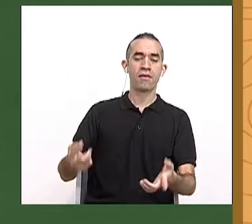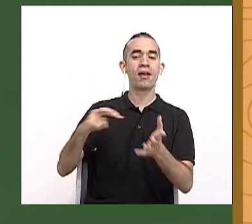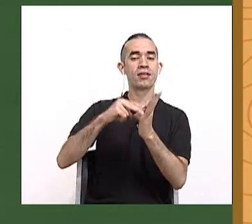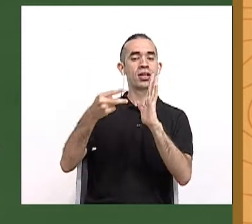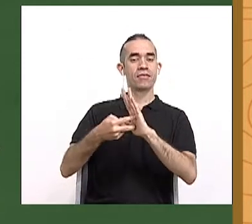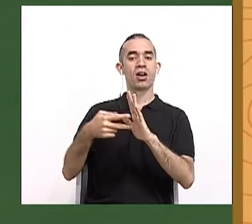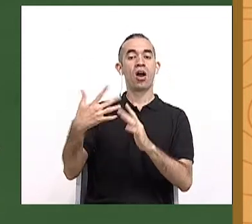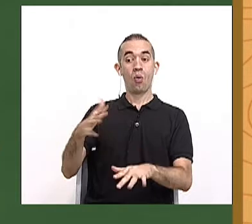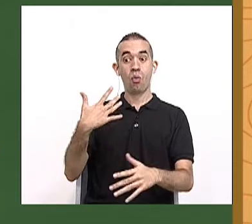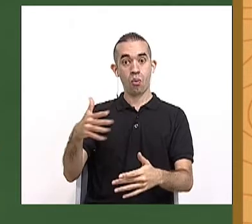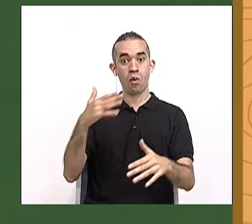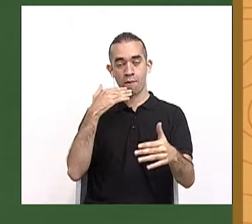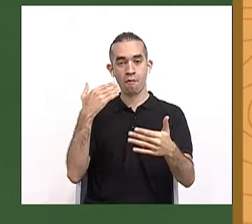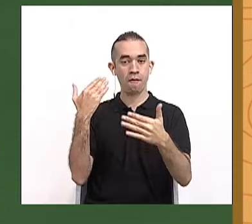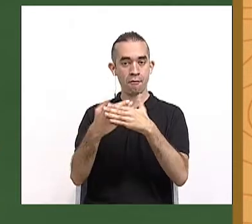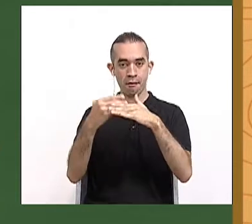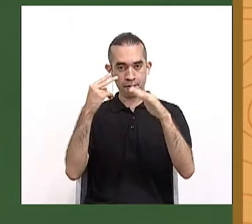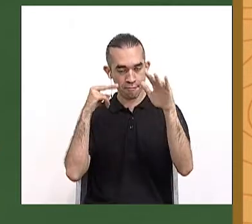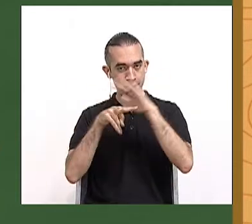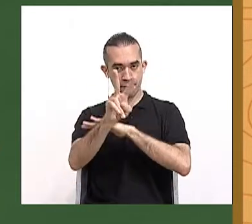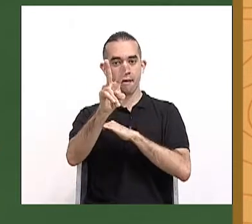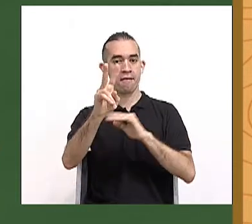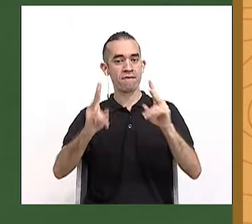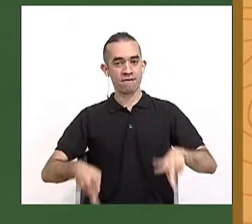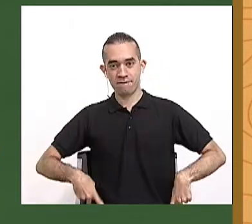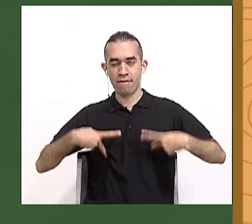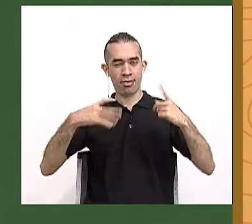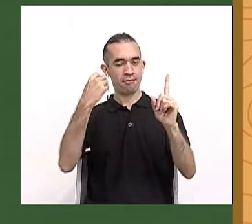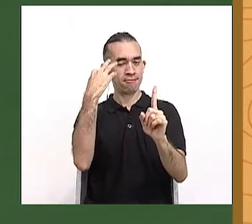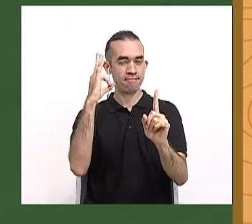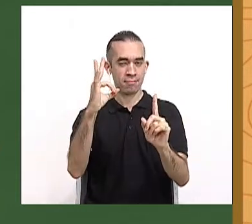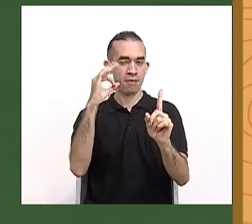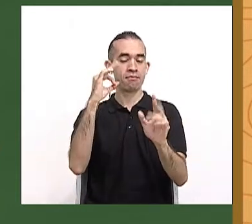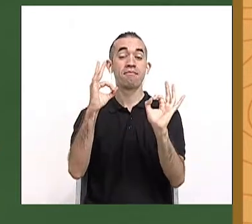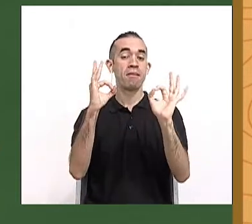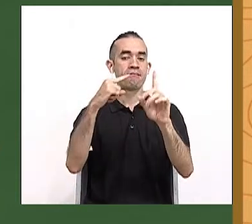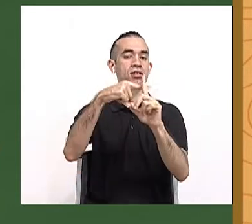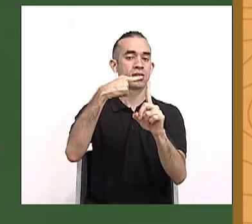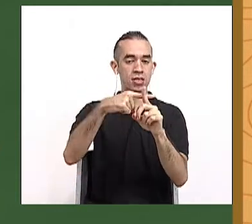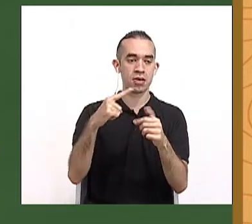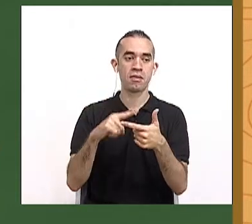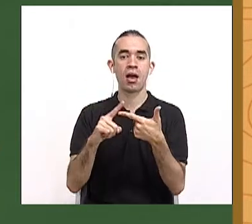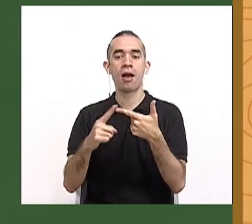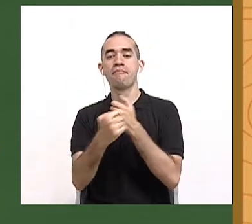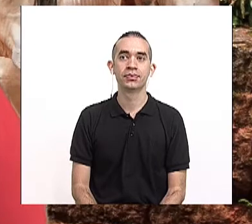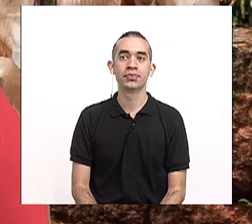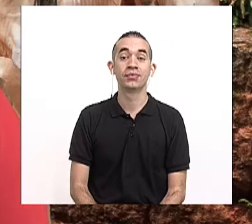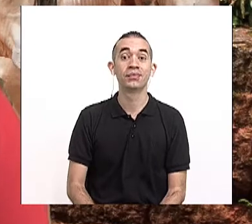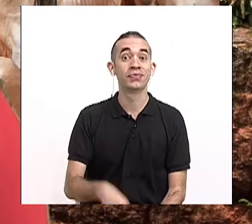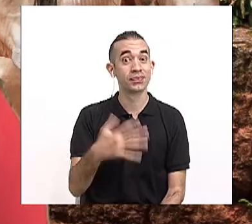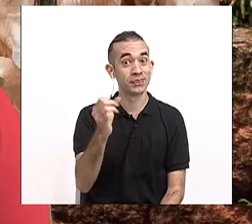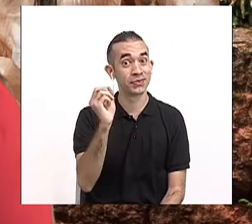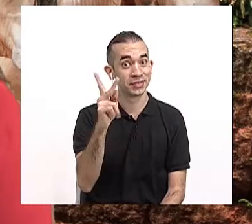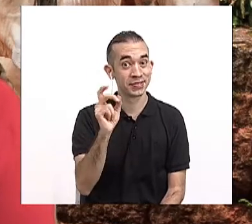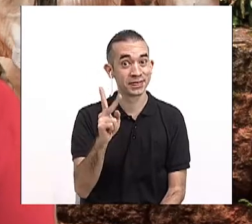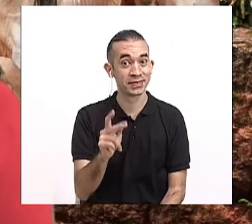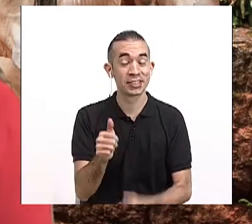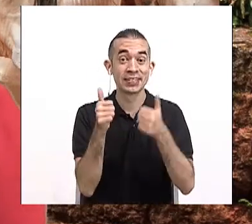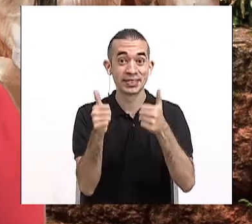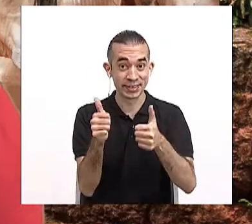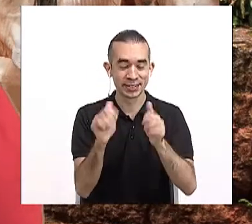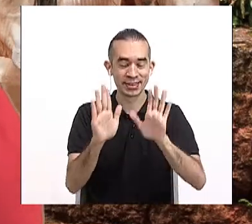Rica's optimistic vision of life, love, humanity, sacrifice, and